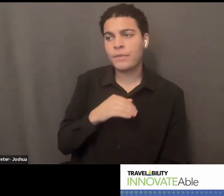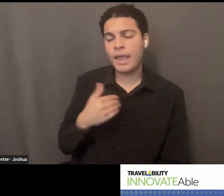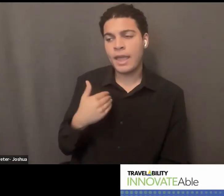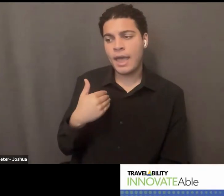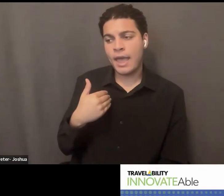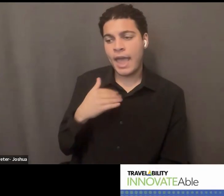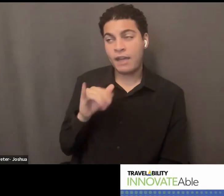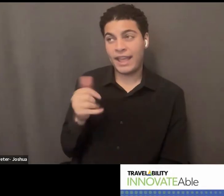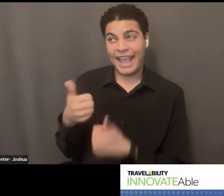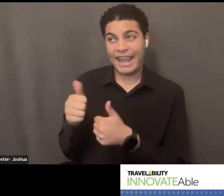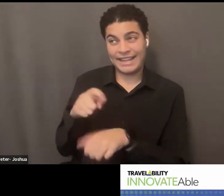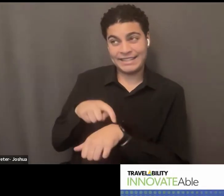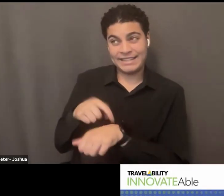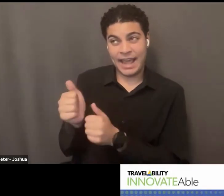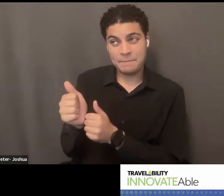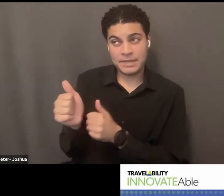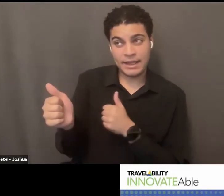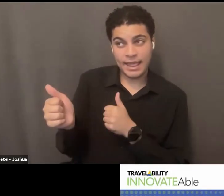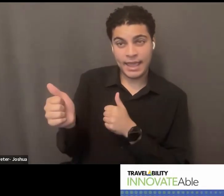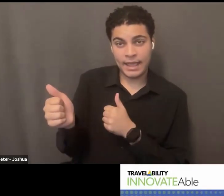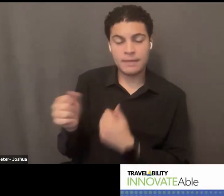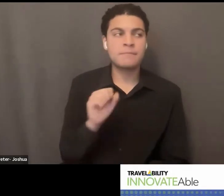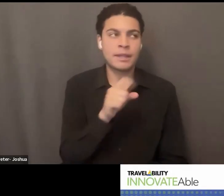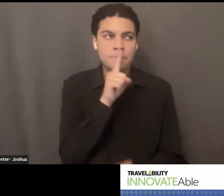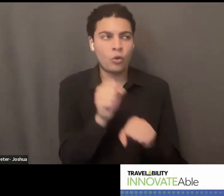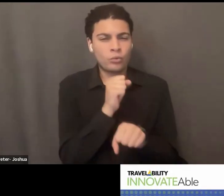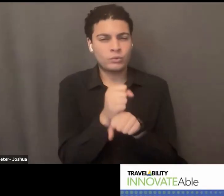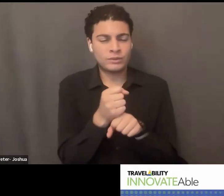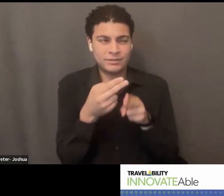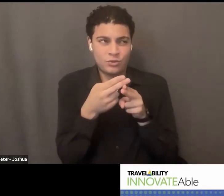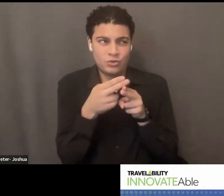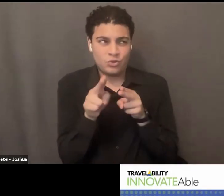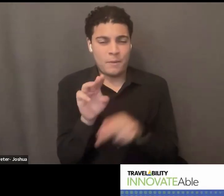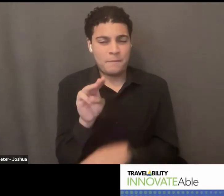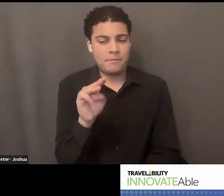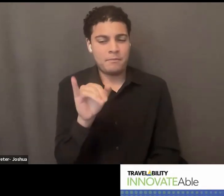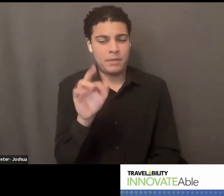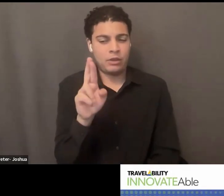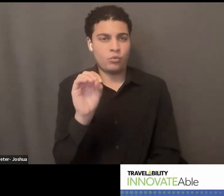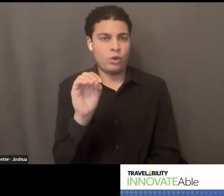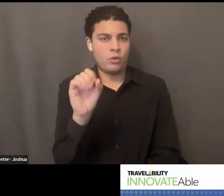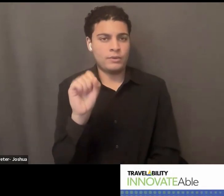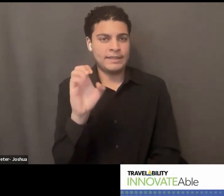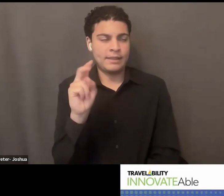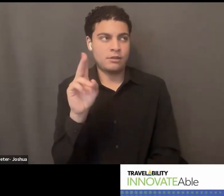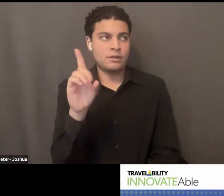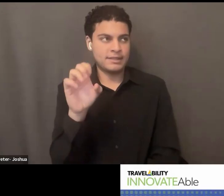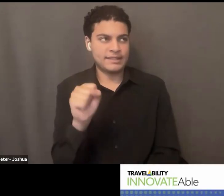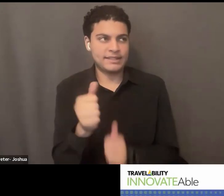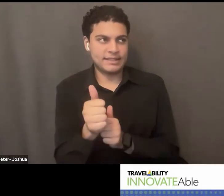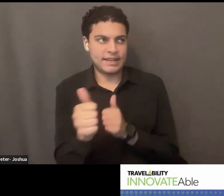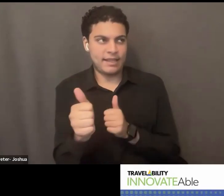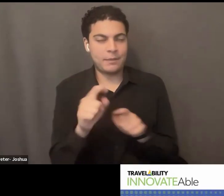is there a lag or delay, or is it So there relative? is a microseconds delay, uh, but it's almost not